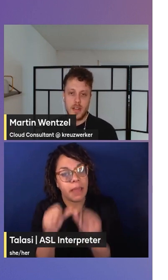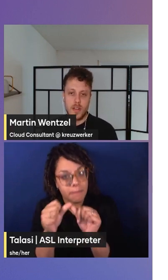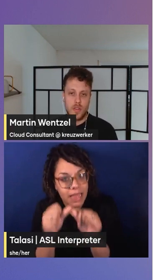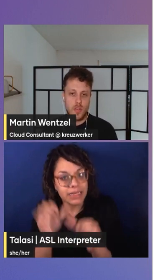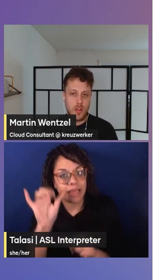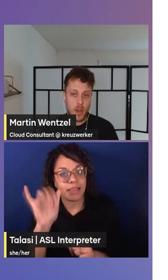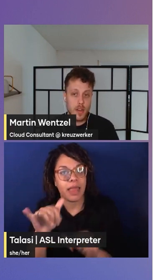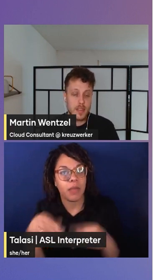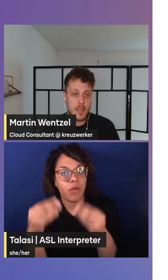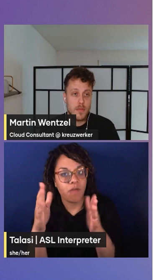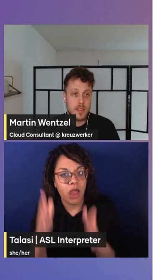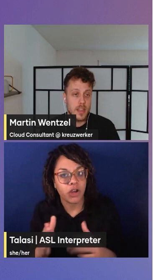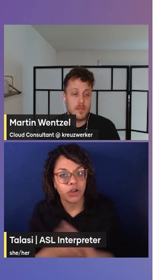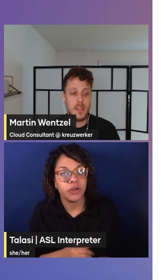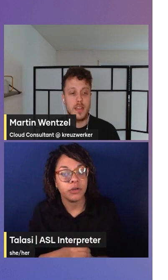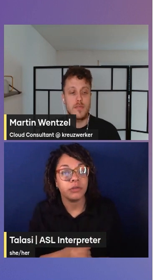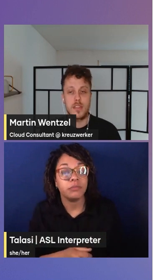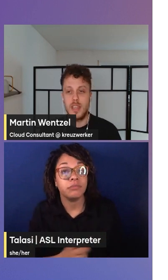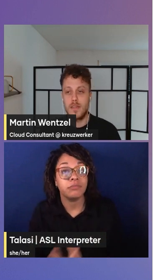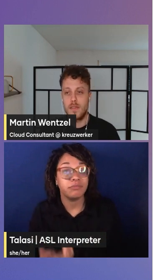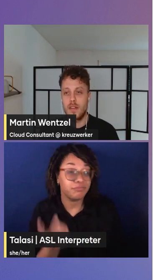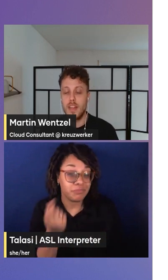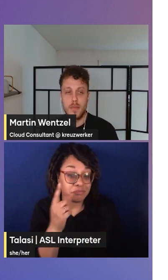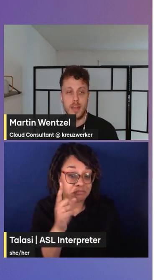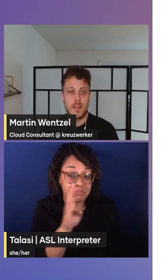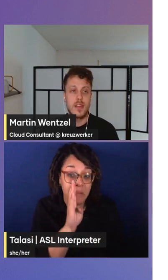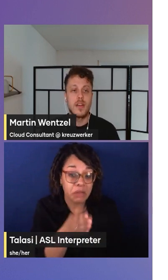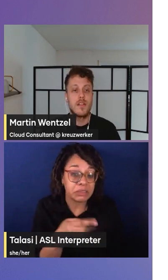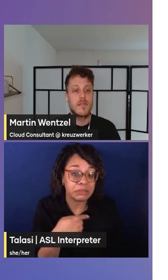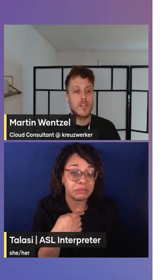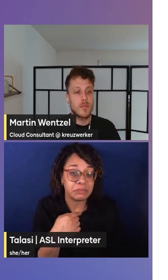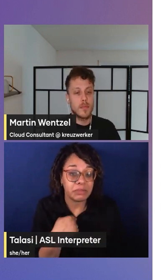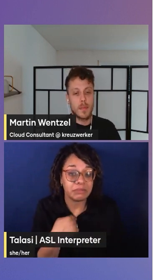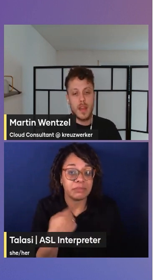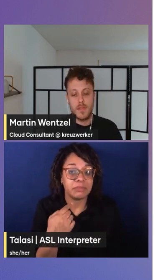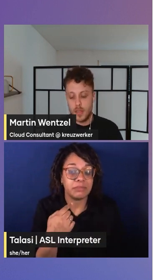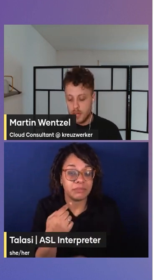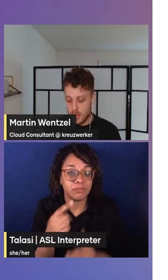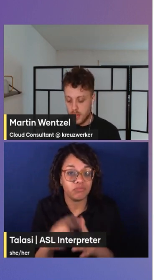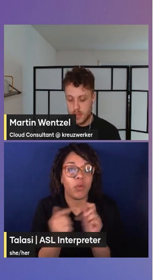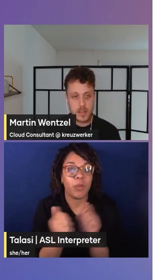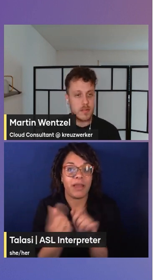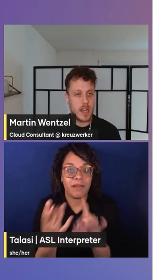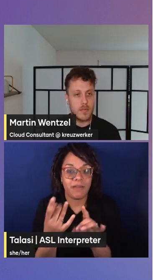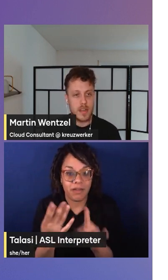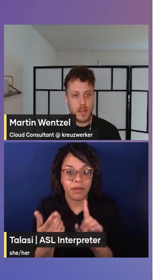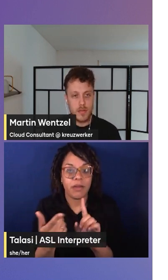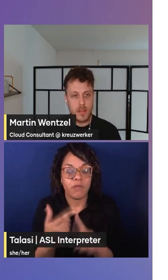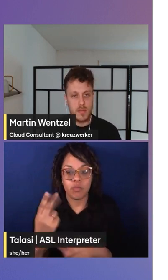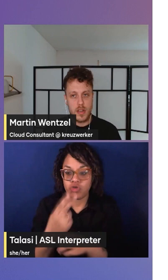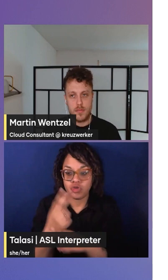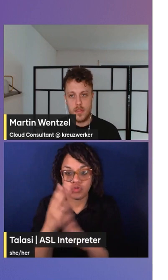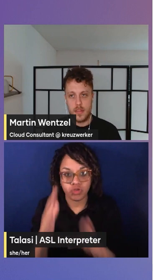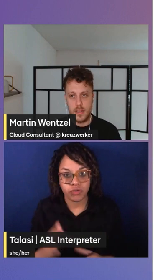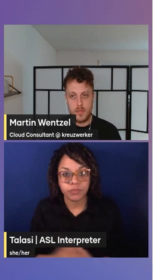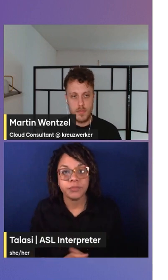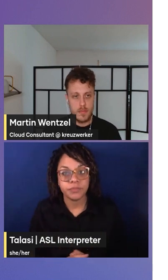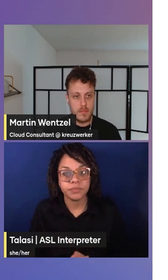And to be honest, we seldomly receive feedback from users. So I went through